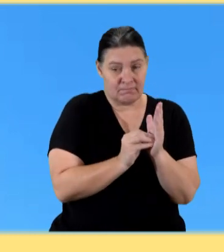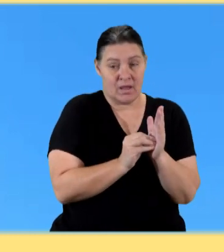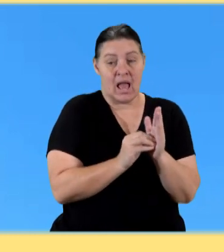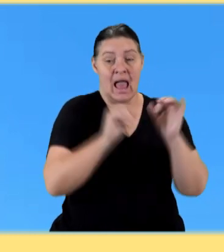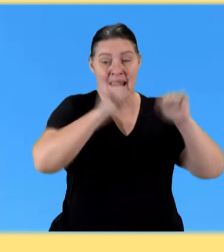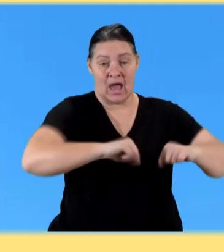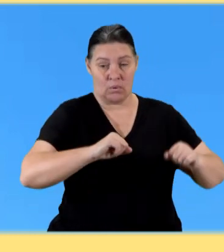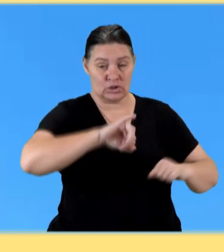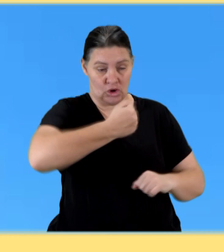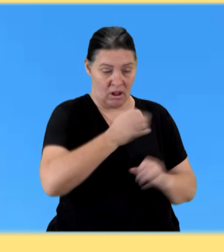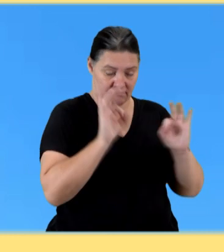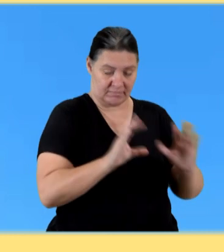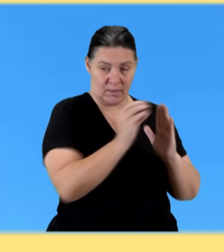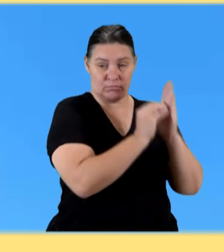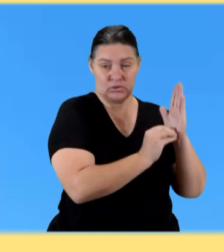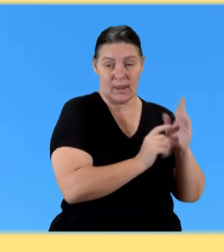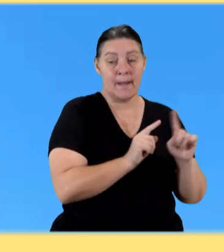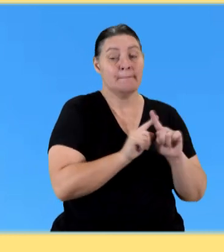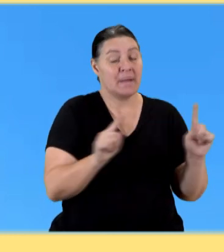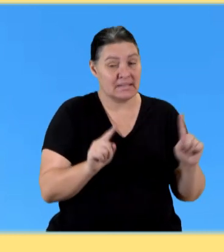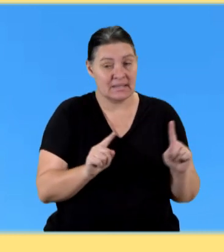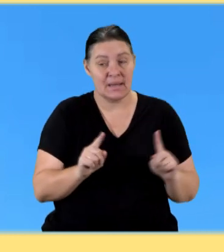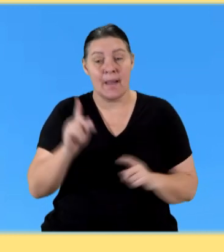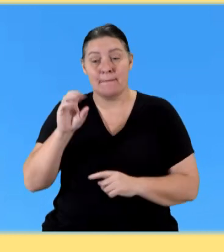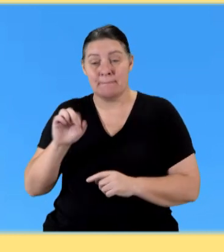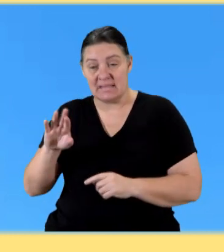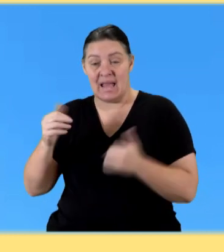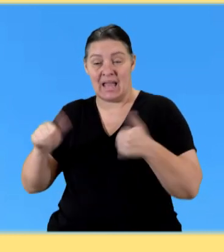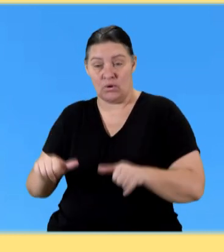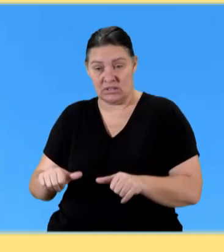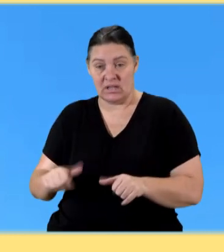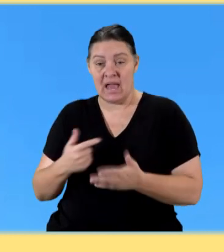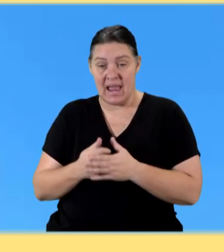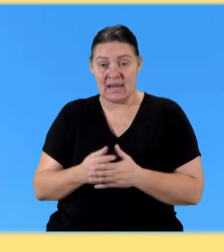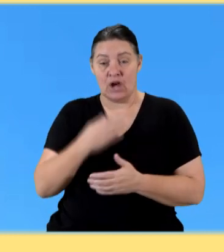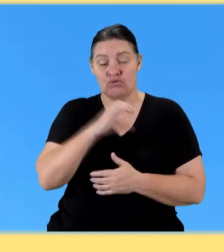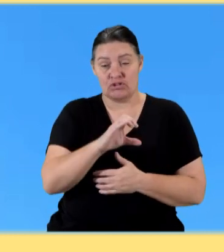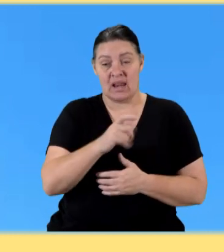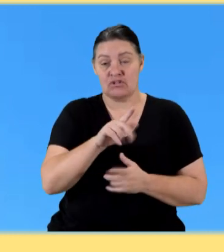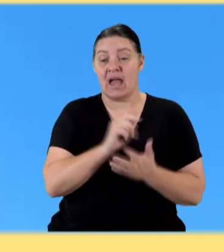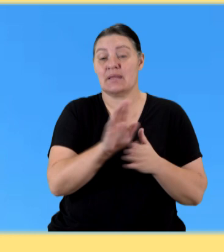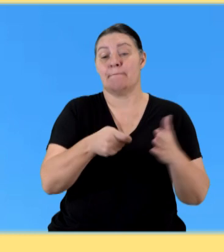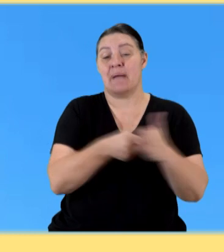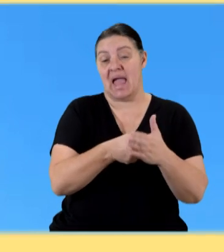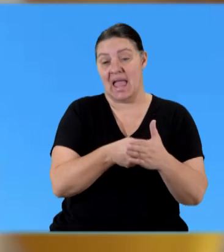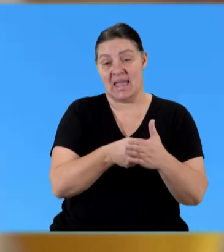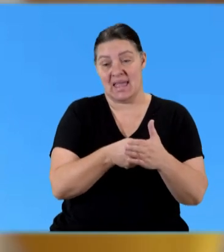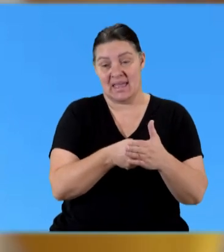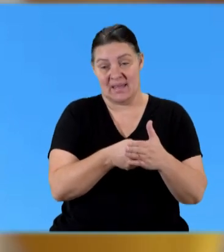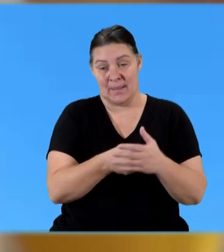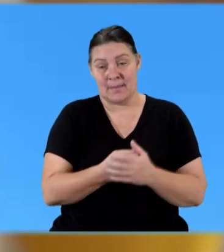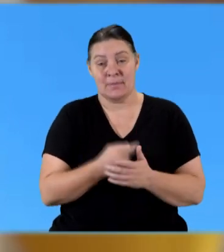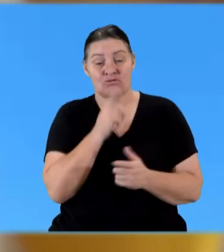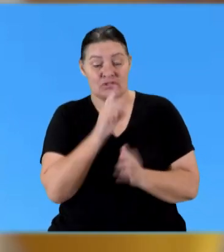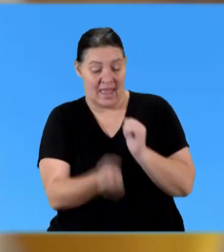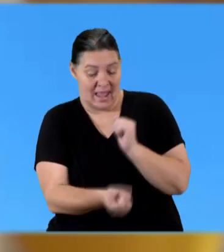the creditors allowances journal. However, it was posted to Best Bakery account in the creditors ledger as a purchase. So this is an